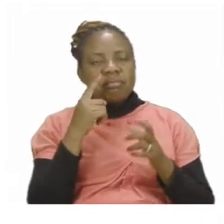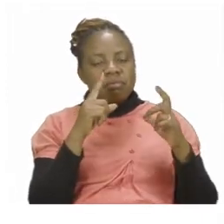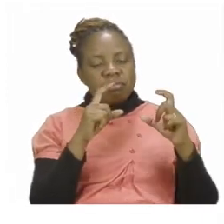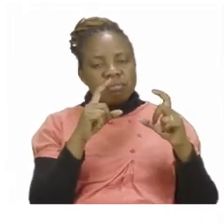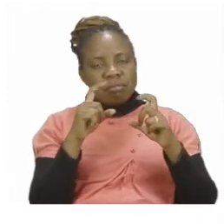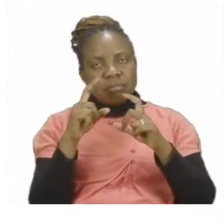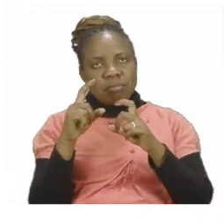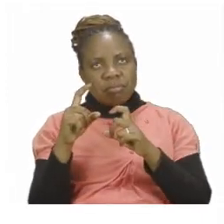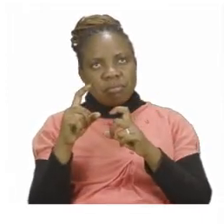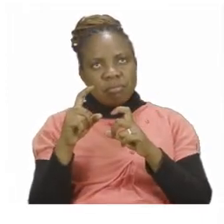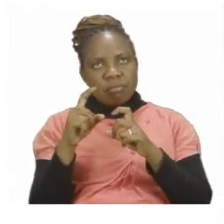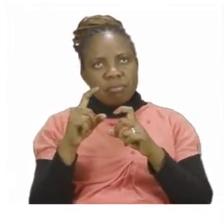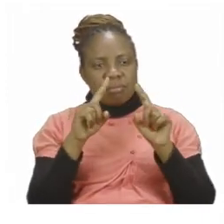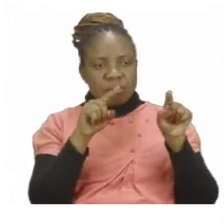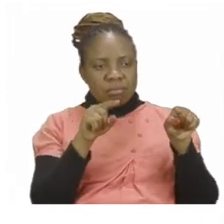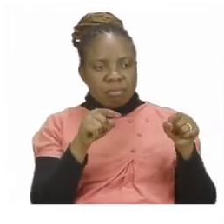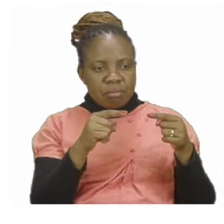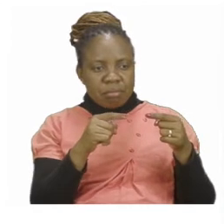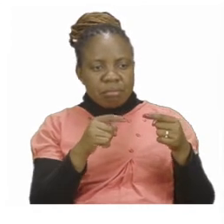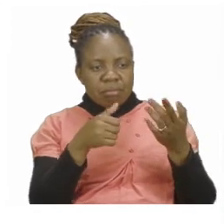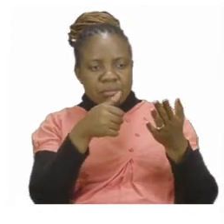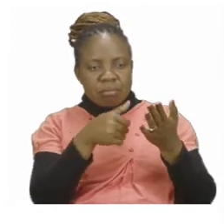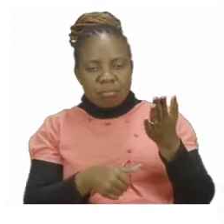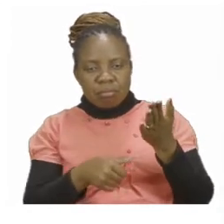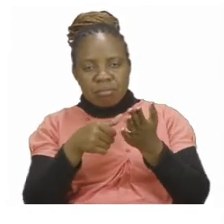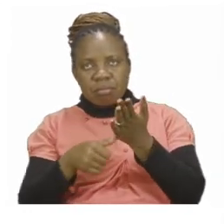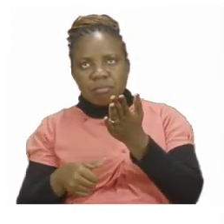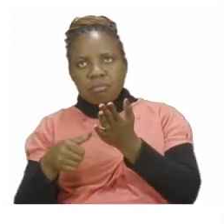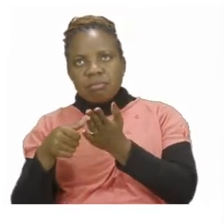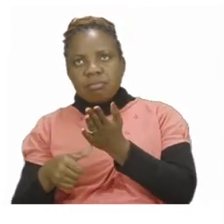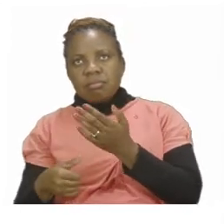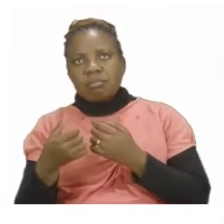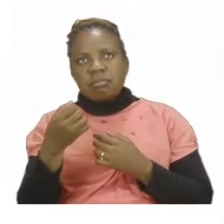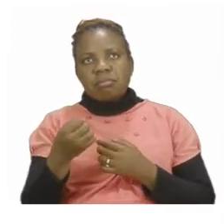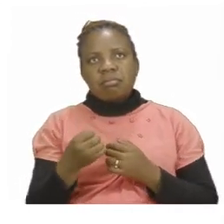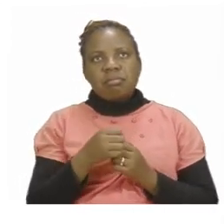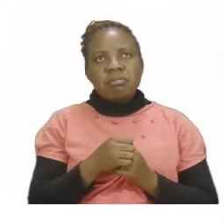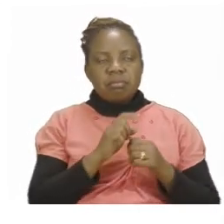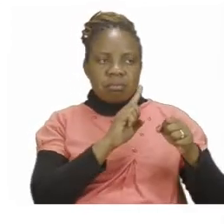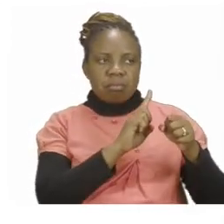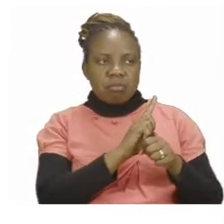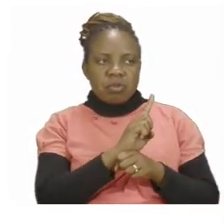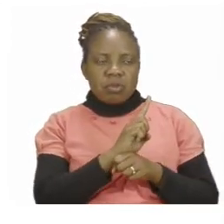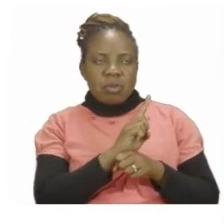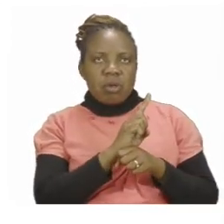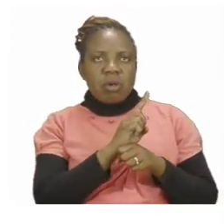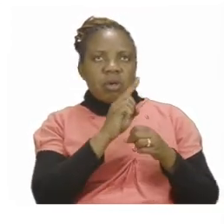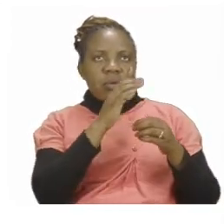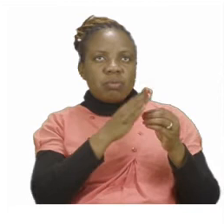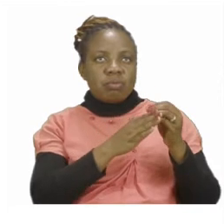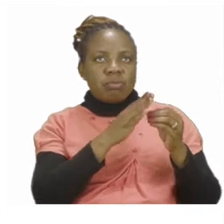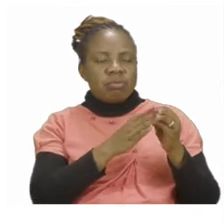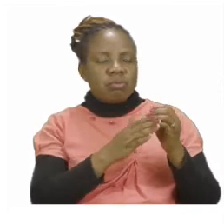their prices. The first one is a loaf of bread for 10 Namibian